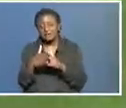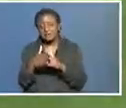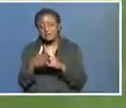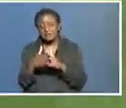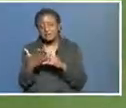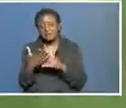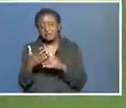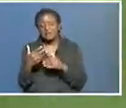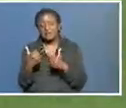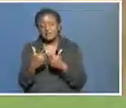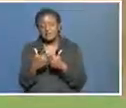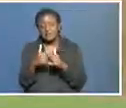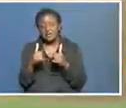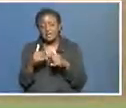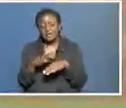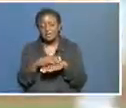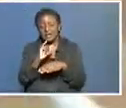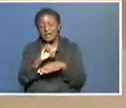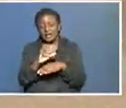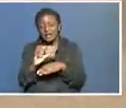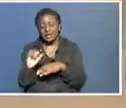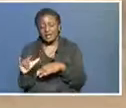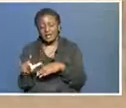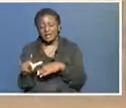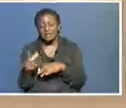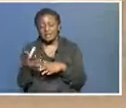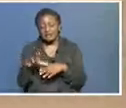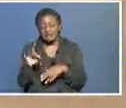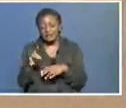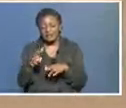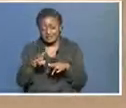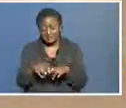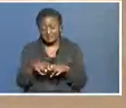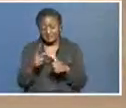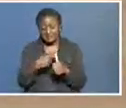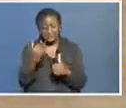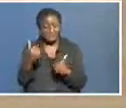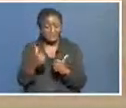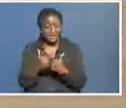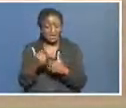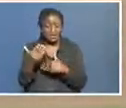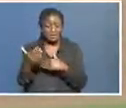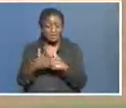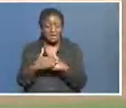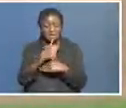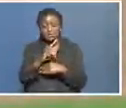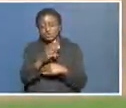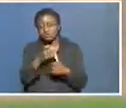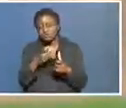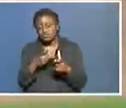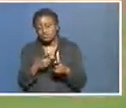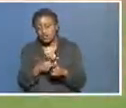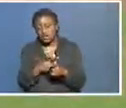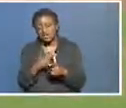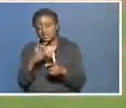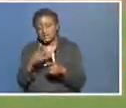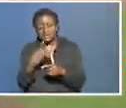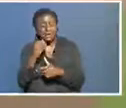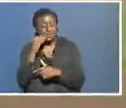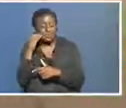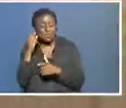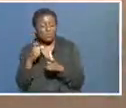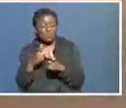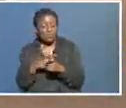rehab starts. Fox found the seats in his first game back, a 2-run shot in the 3rd inning, his 2nd homer of the season,